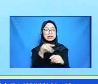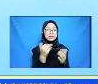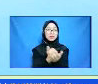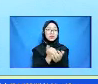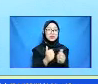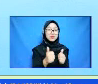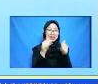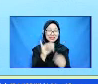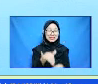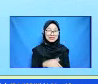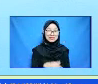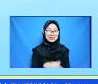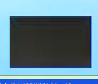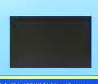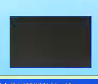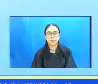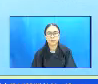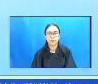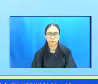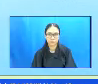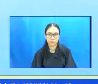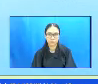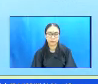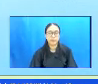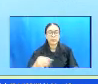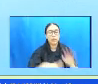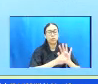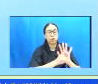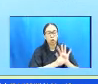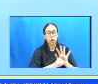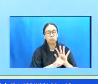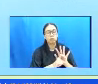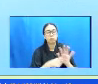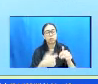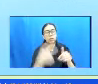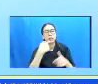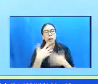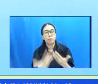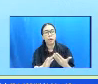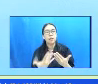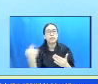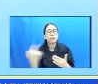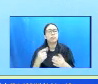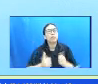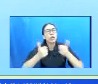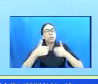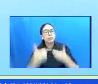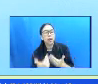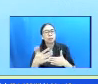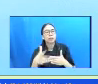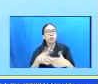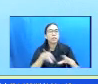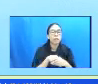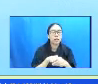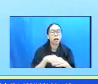of a let's say example in practice how that works with involving people with disabilities, also on a let's say a